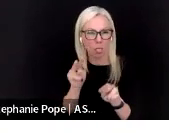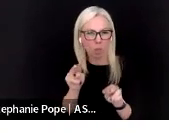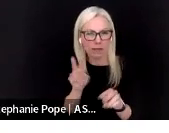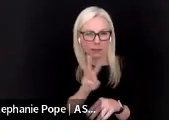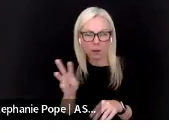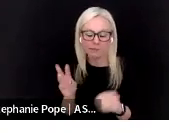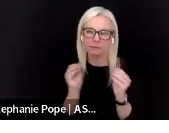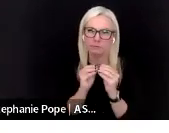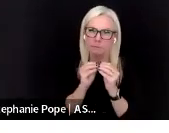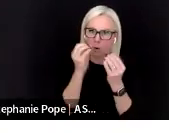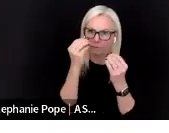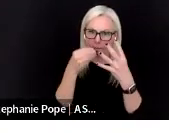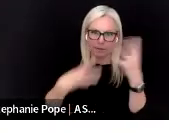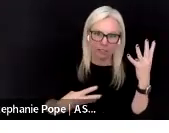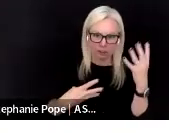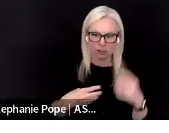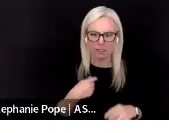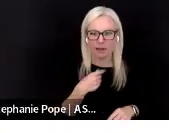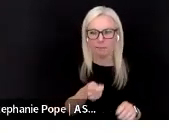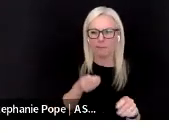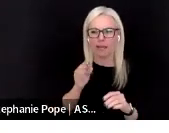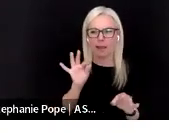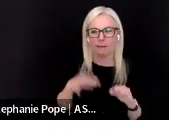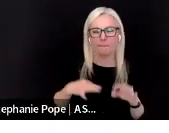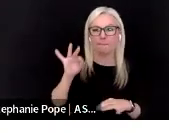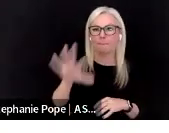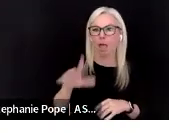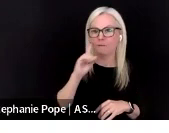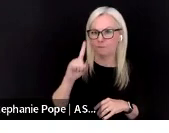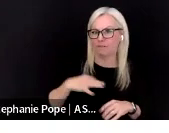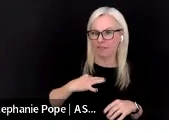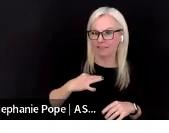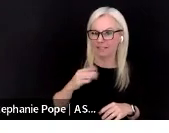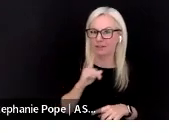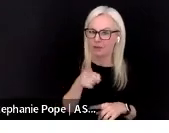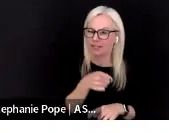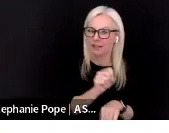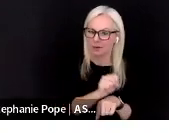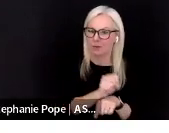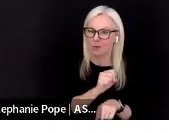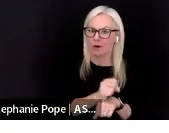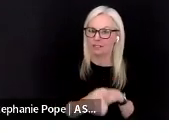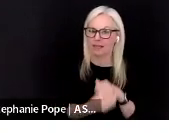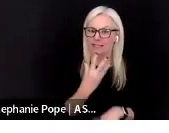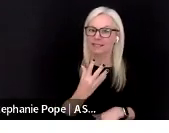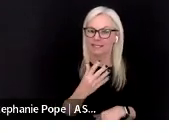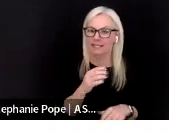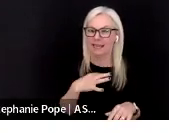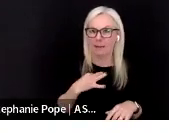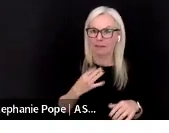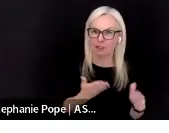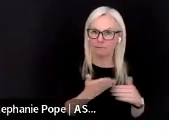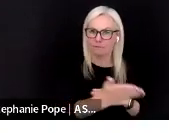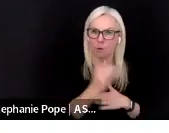more information there. And I'm going to make a shameless plug for volunteers. The program really works by sending an application forward for consent